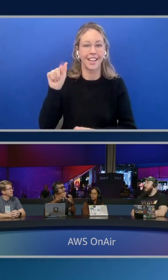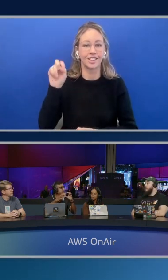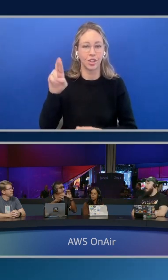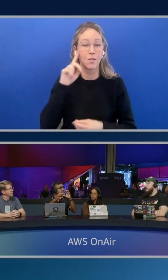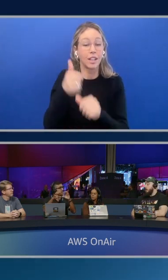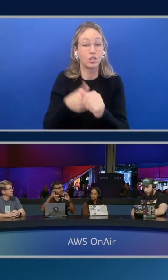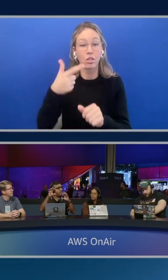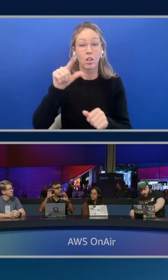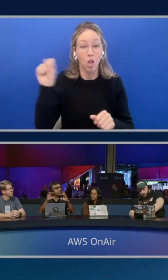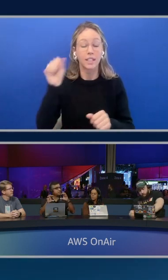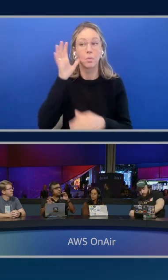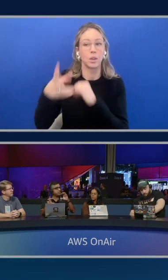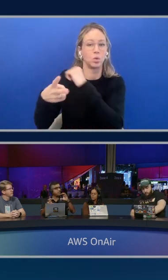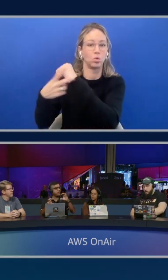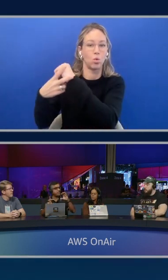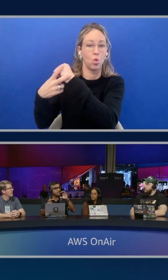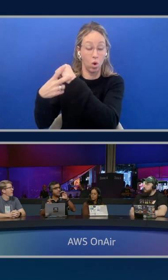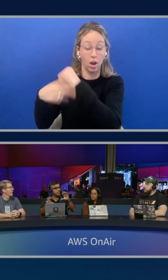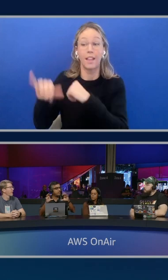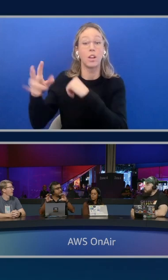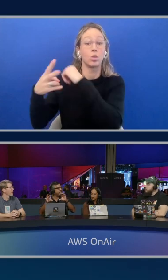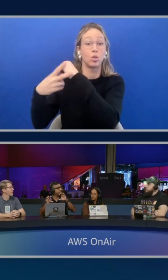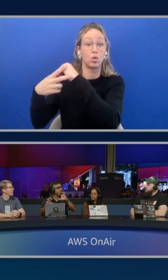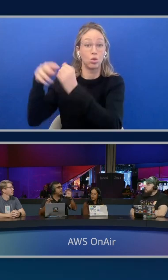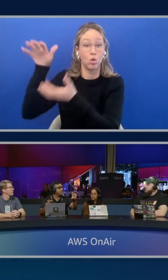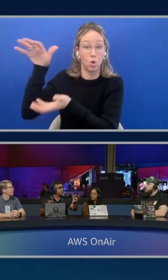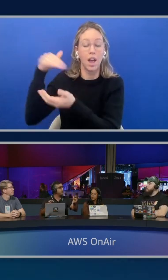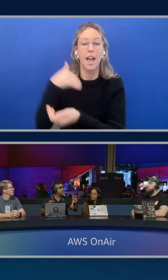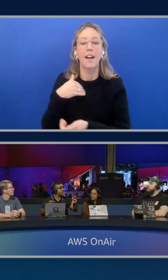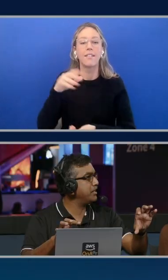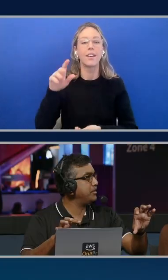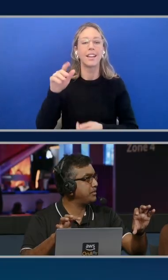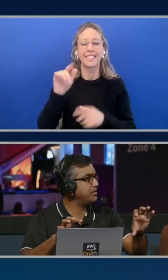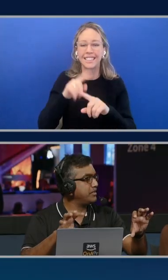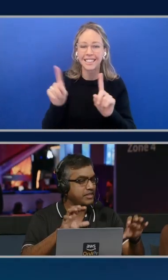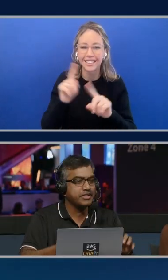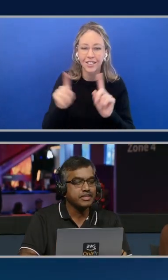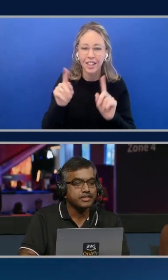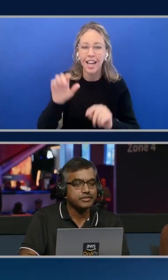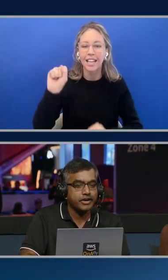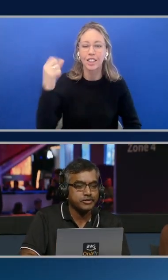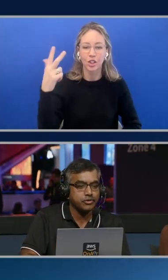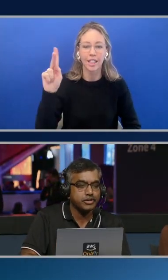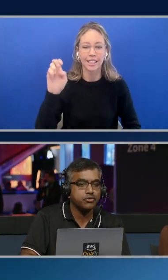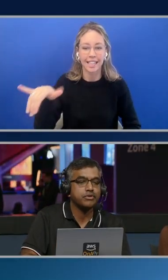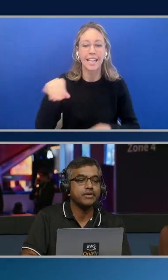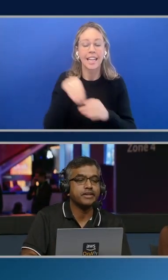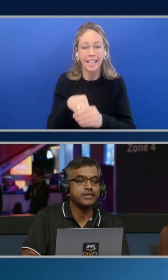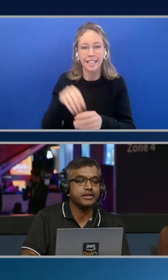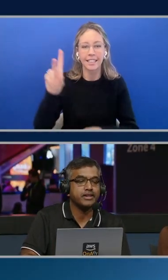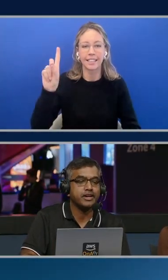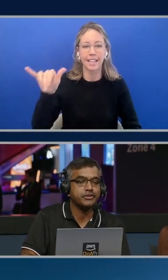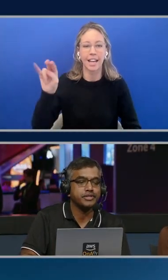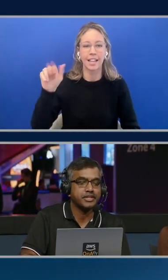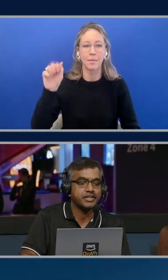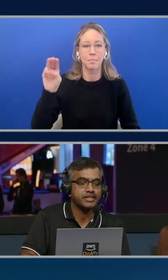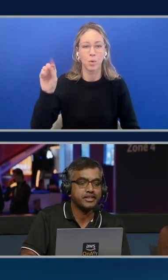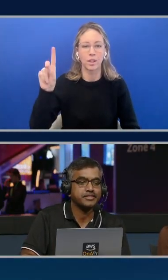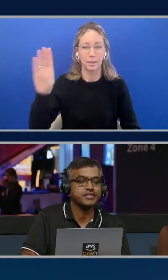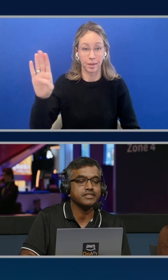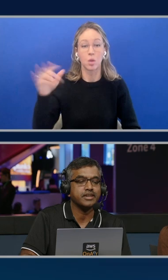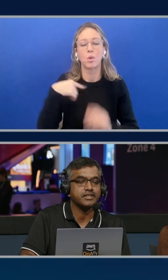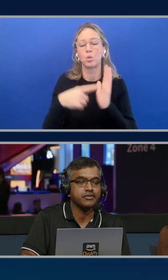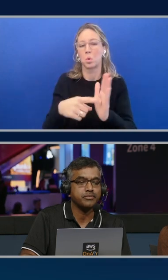that in S3. Okay. And then storing the S3 key in a DynamoDB database. Okay. Okay. So I'll show you the code where we are doing the